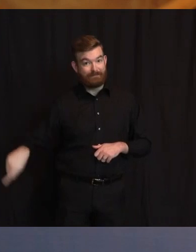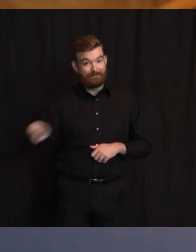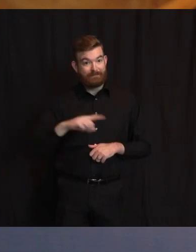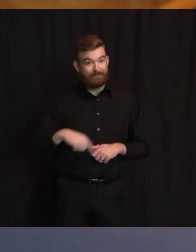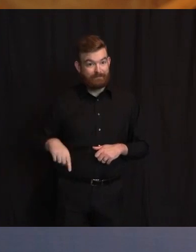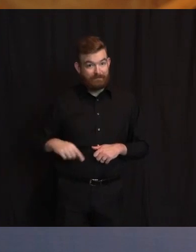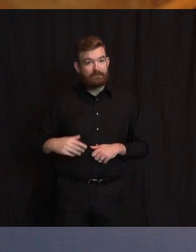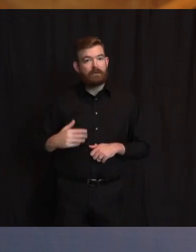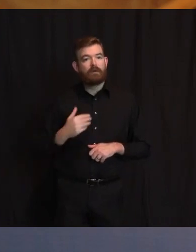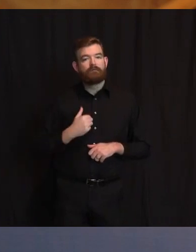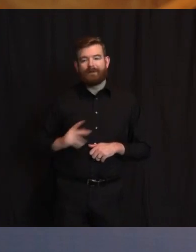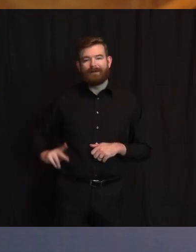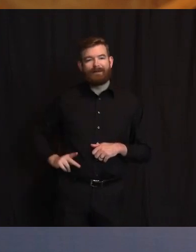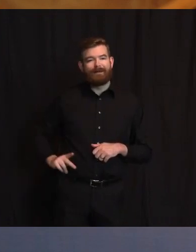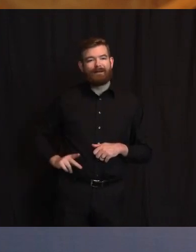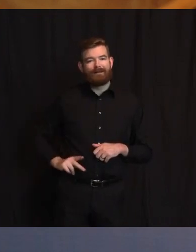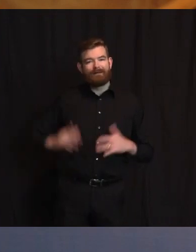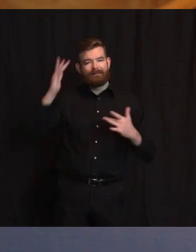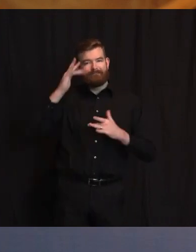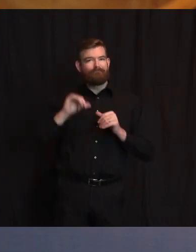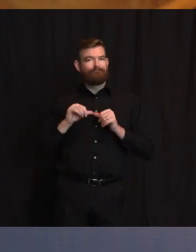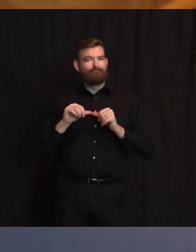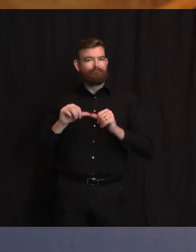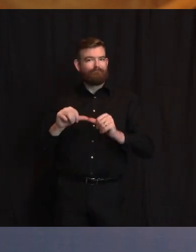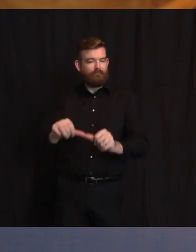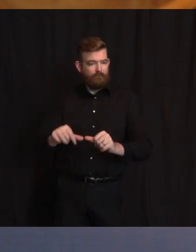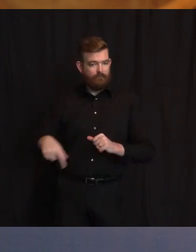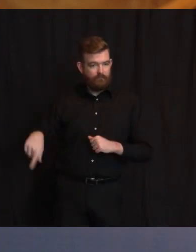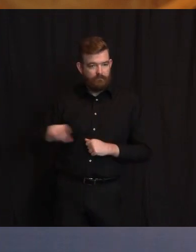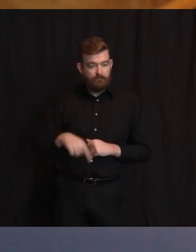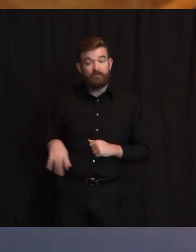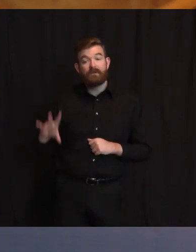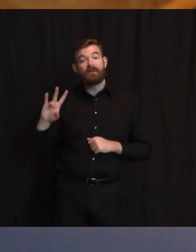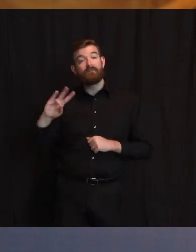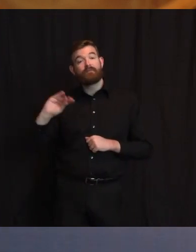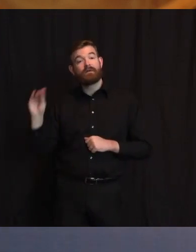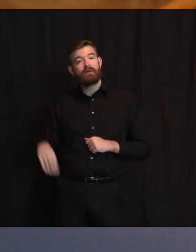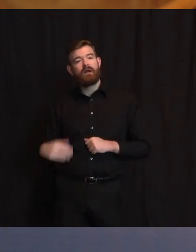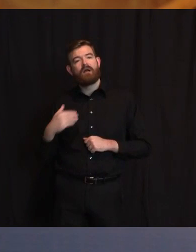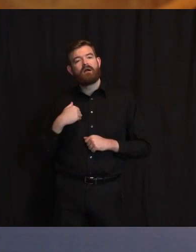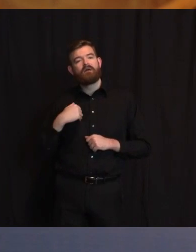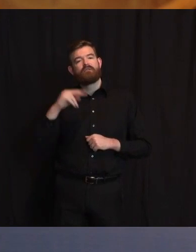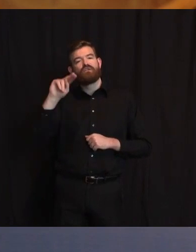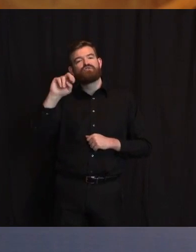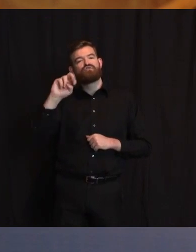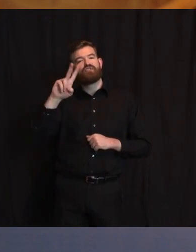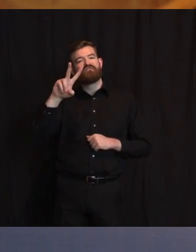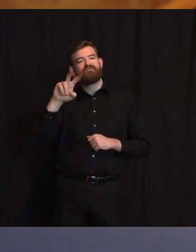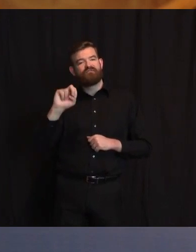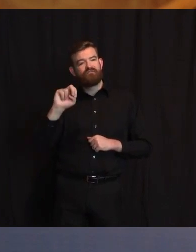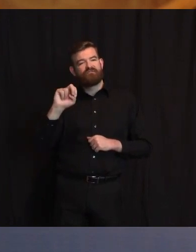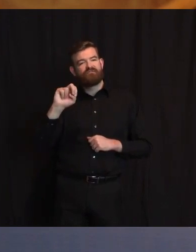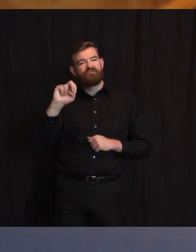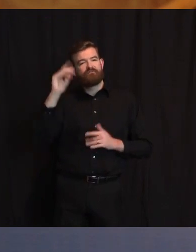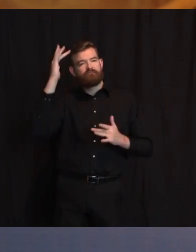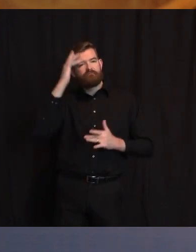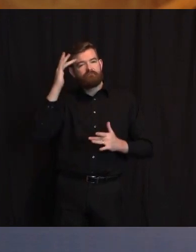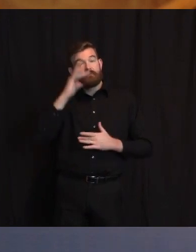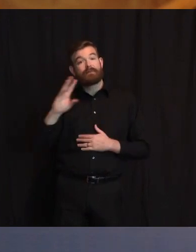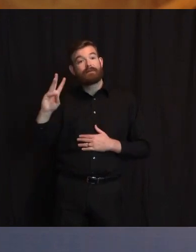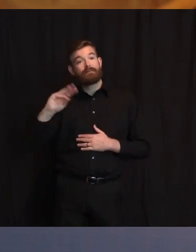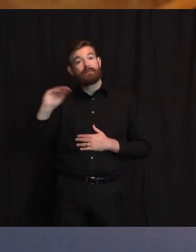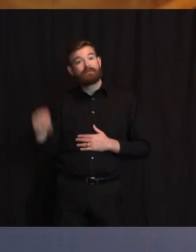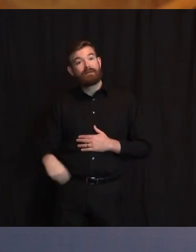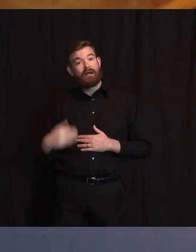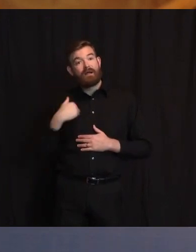disease, 7% neurologic or neurodevelopmental disabilities, 6% cancer,